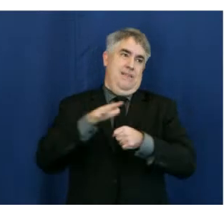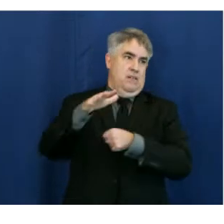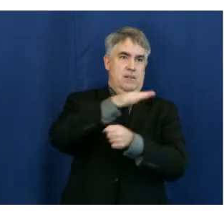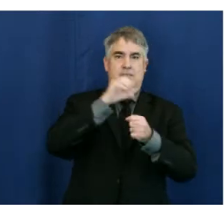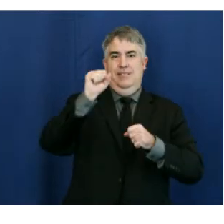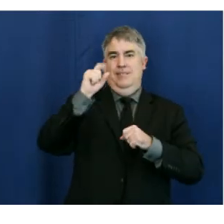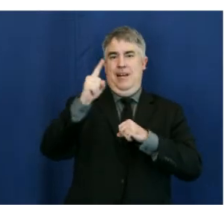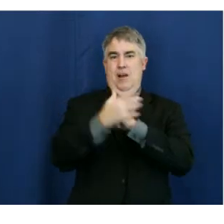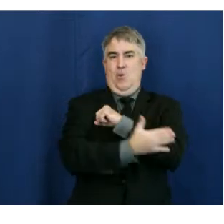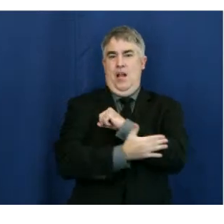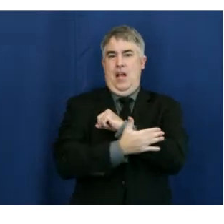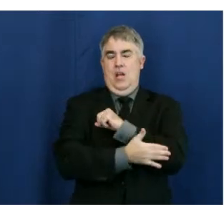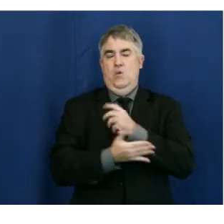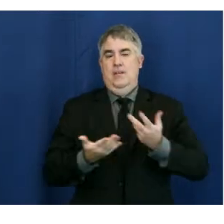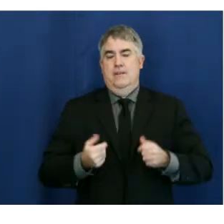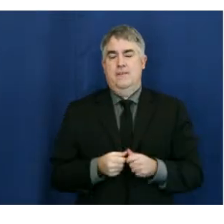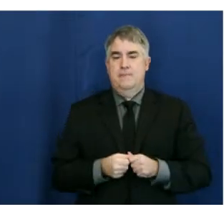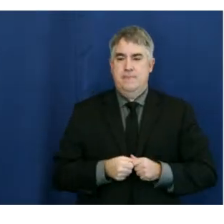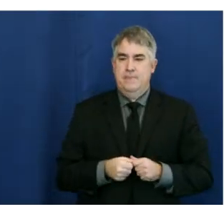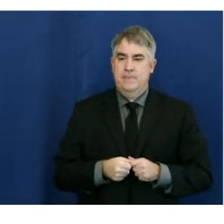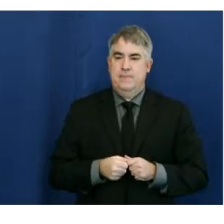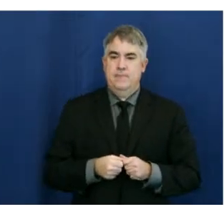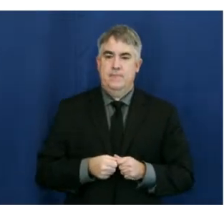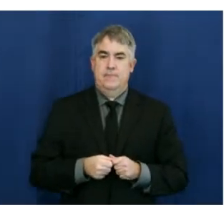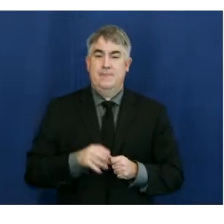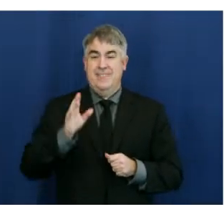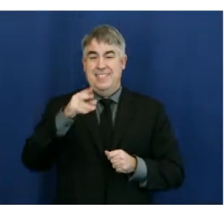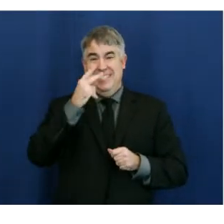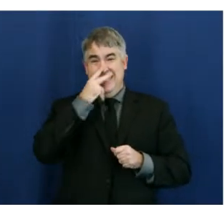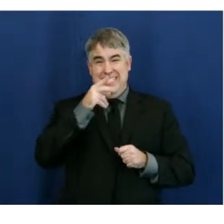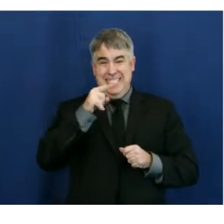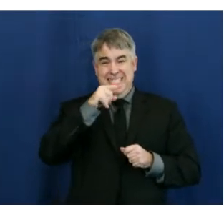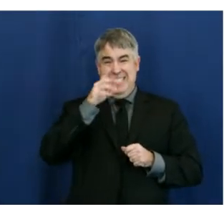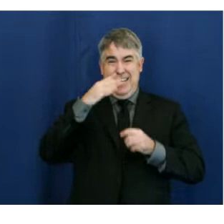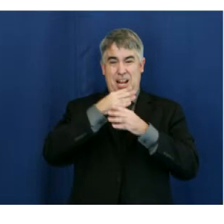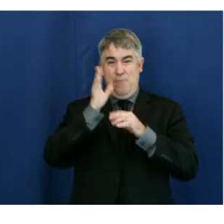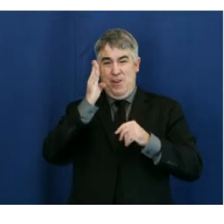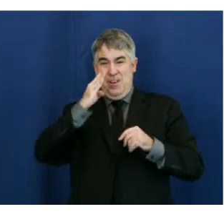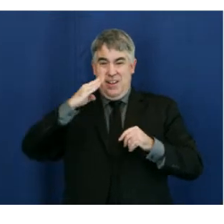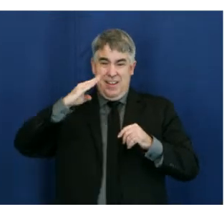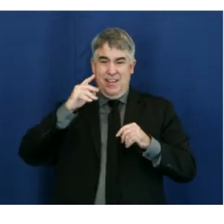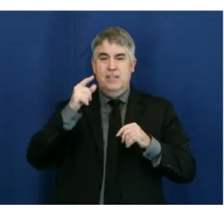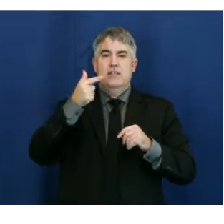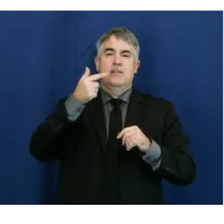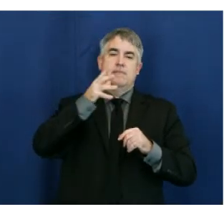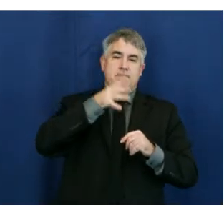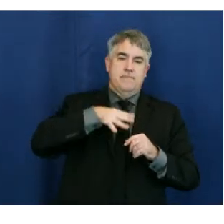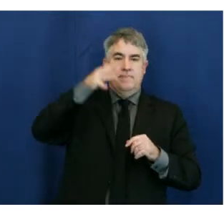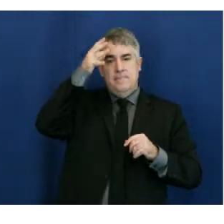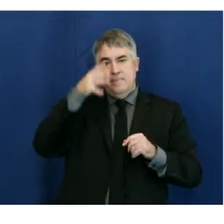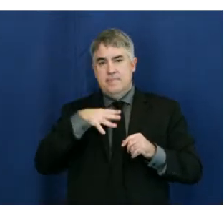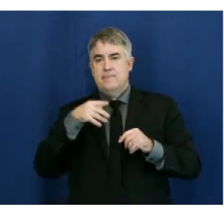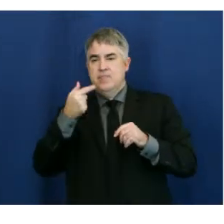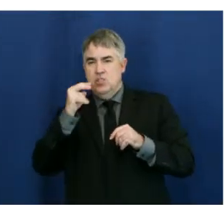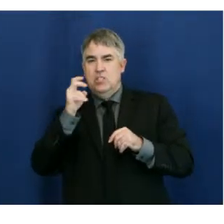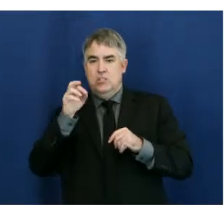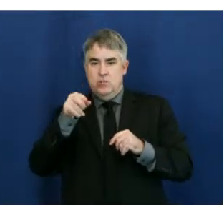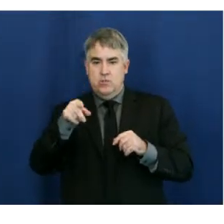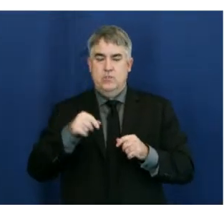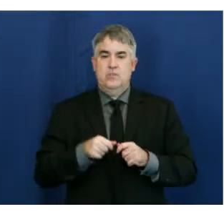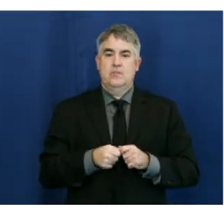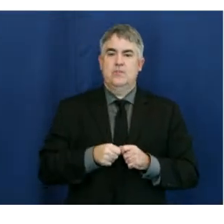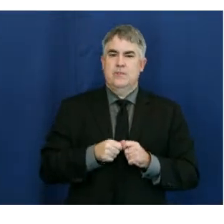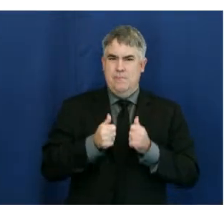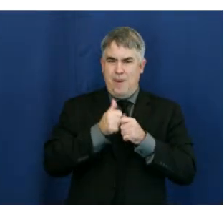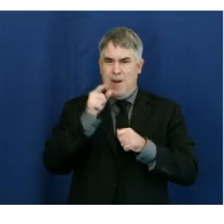You also see the breakdown on here by gender. Obviously, the bulk of these vaccines that have been administered are to healthcare